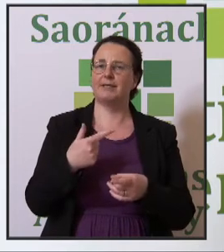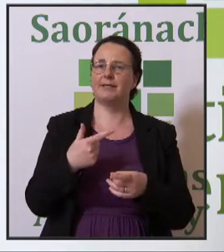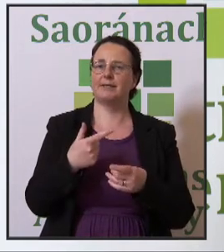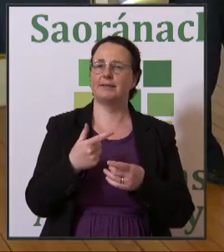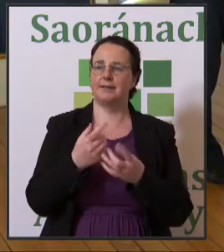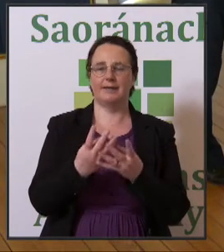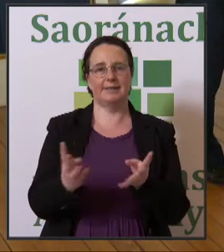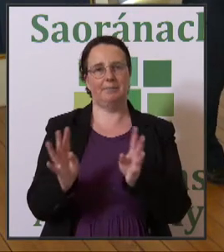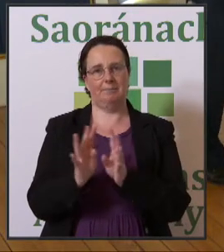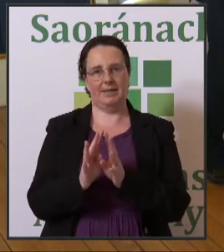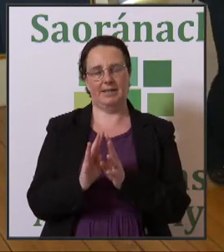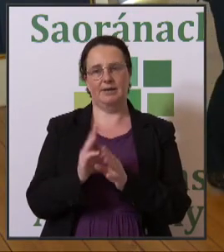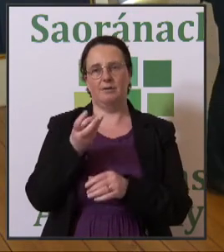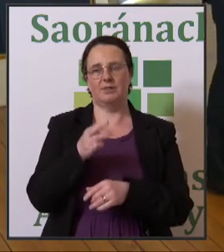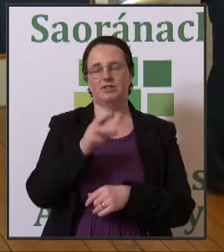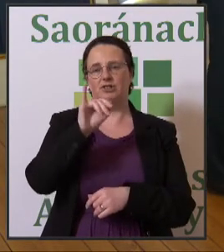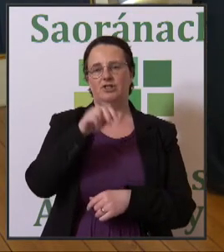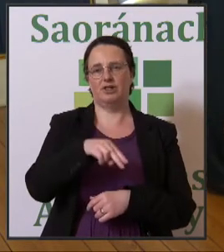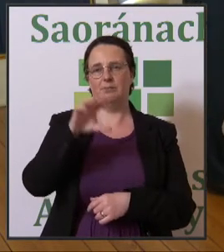Jim Gavin.